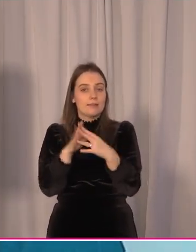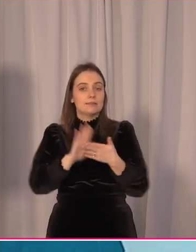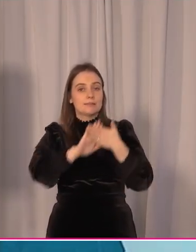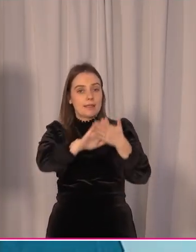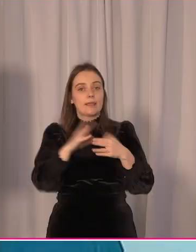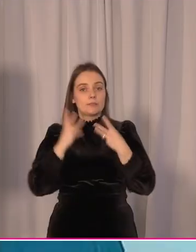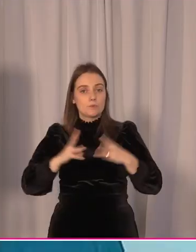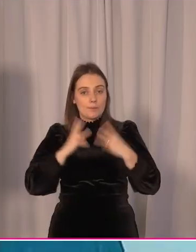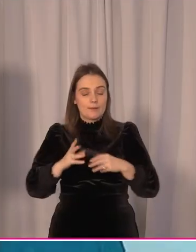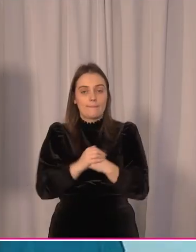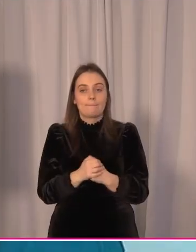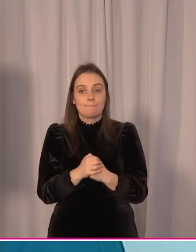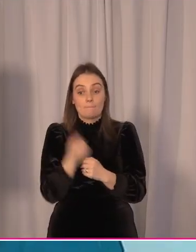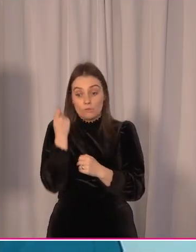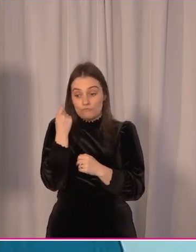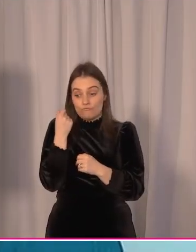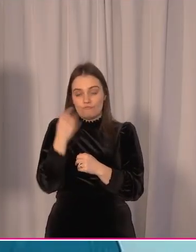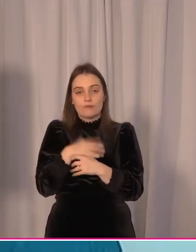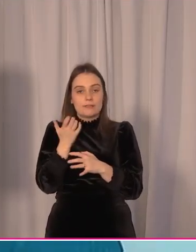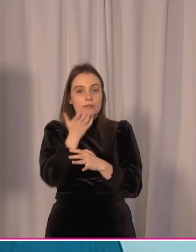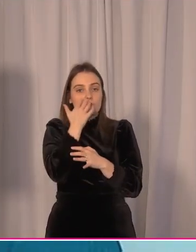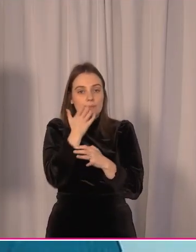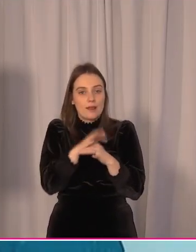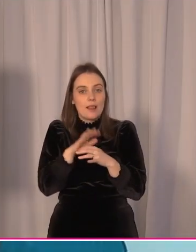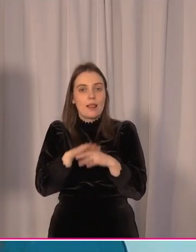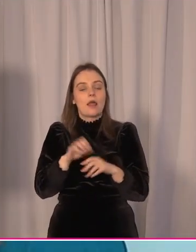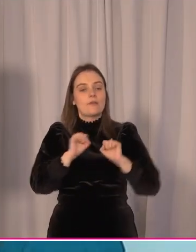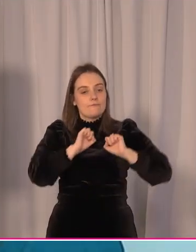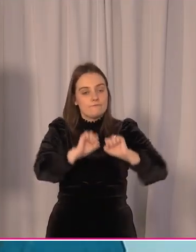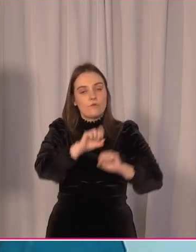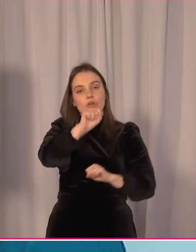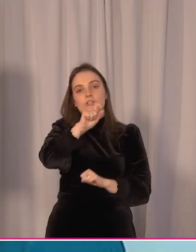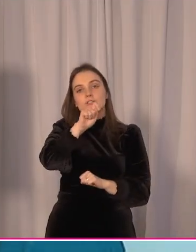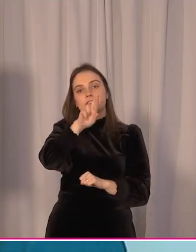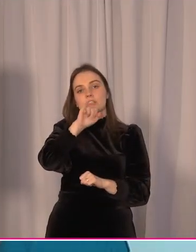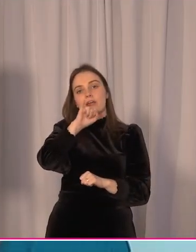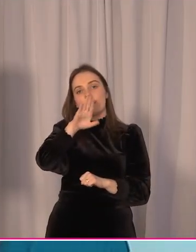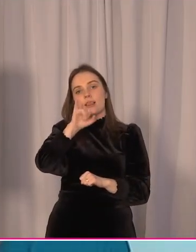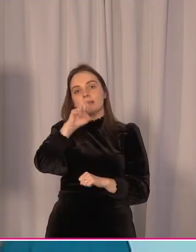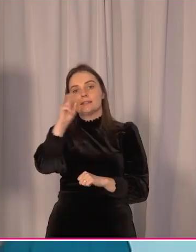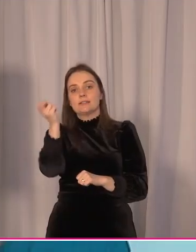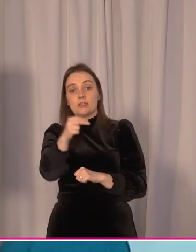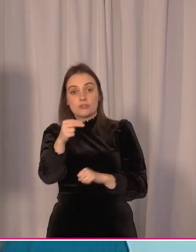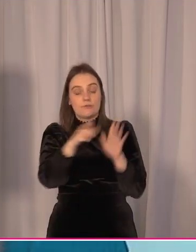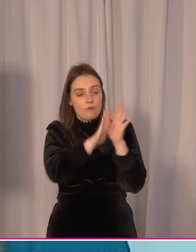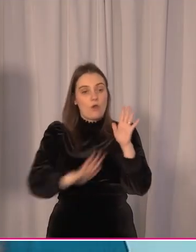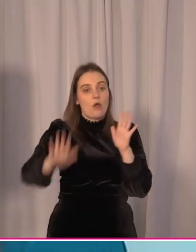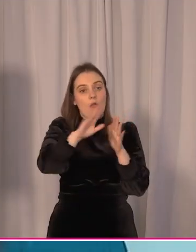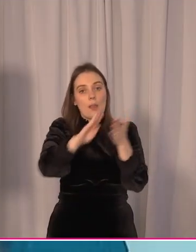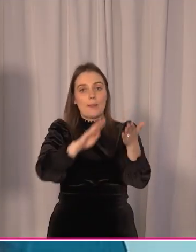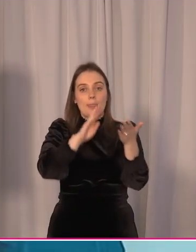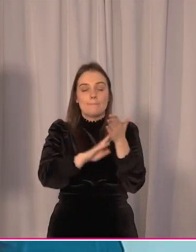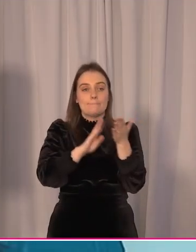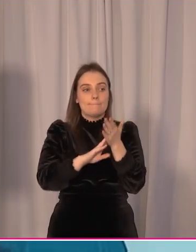Recently, the EU had the opportunity to criminalize forced sterilization across all of its member states through the Directive